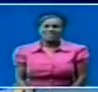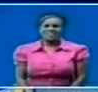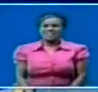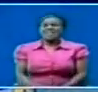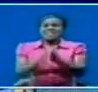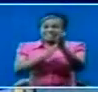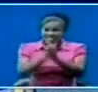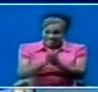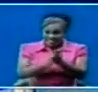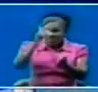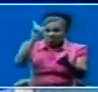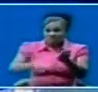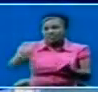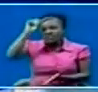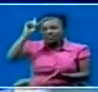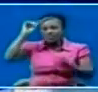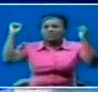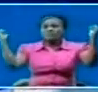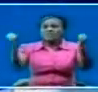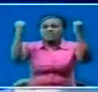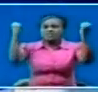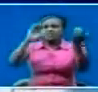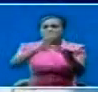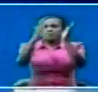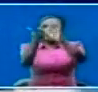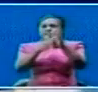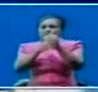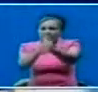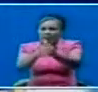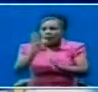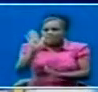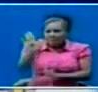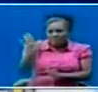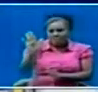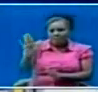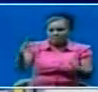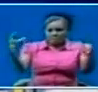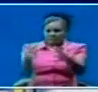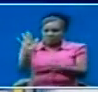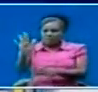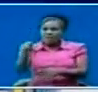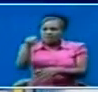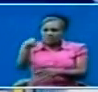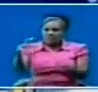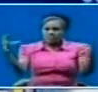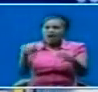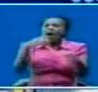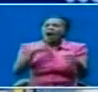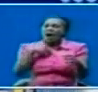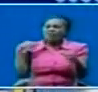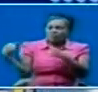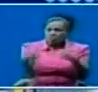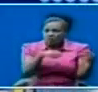Now, interestingly, Dr. Kidero's victory was won in the presence of the leader of his party, a party that he has had such